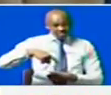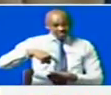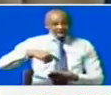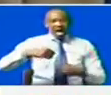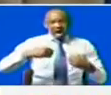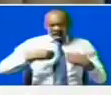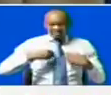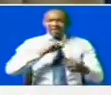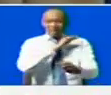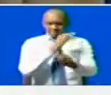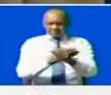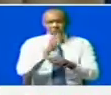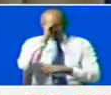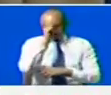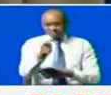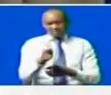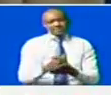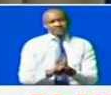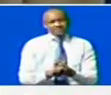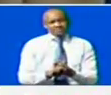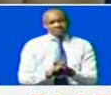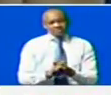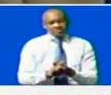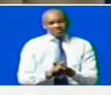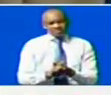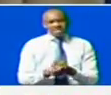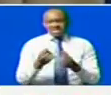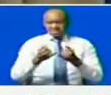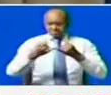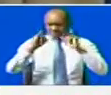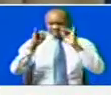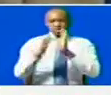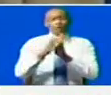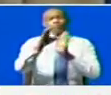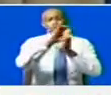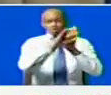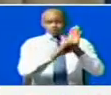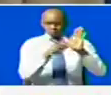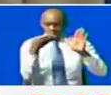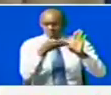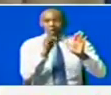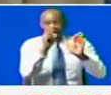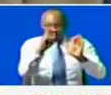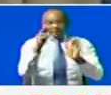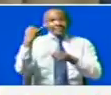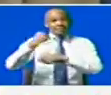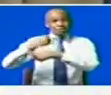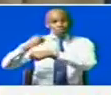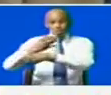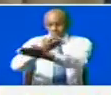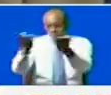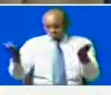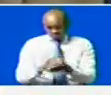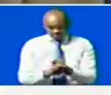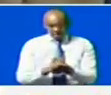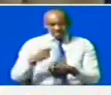have the capacity to respect the independence of our constitutional institutions. And